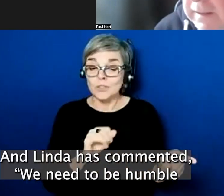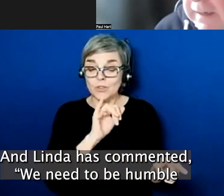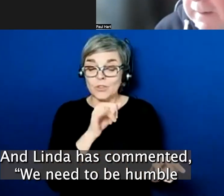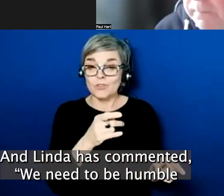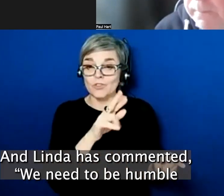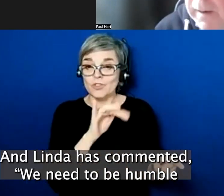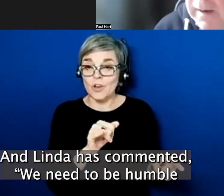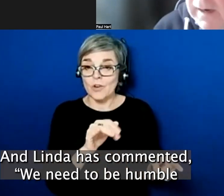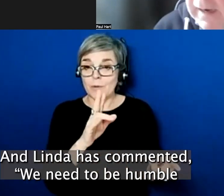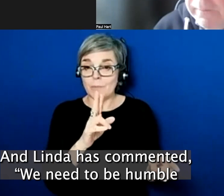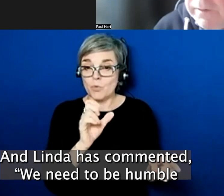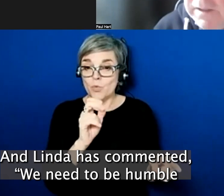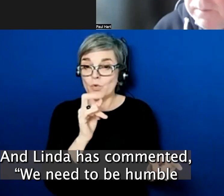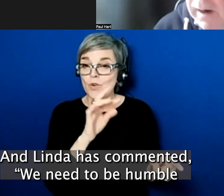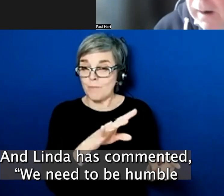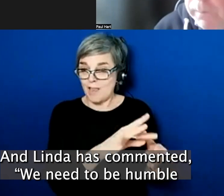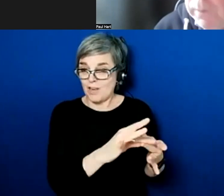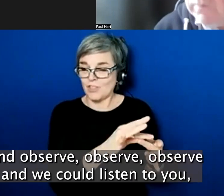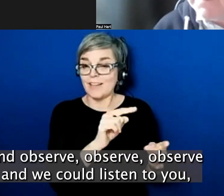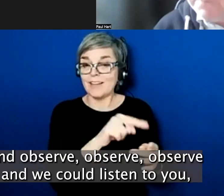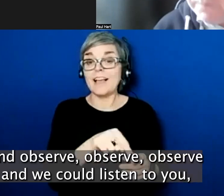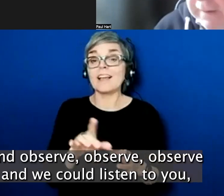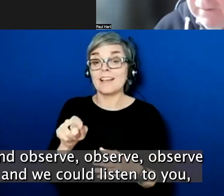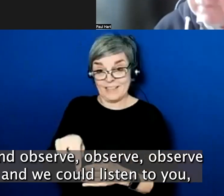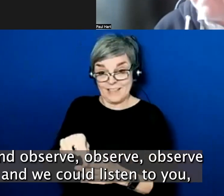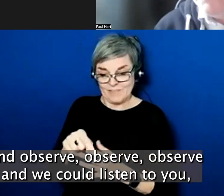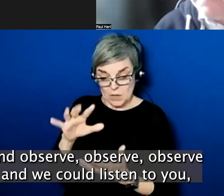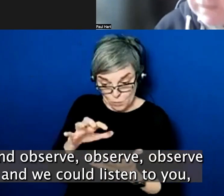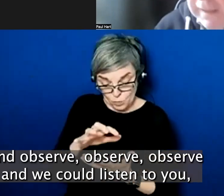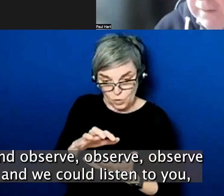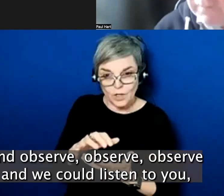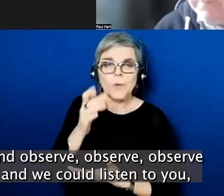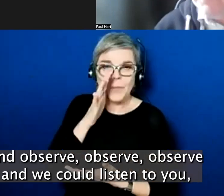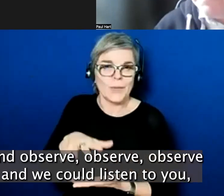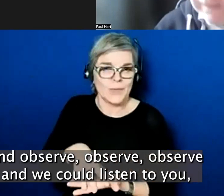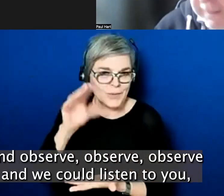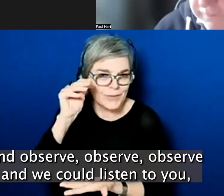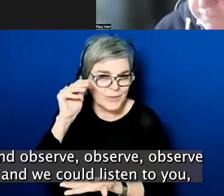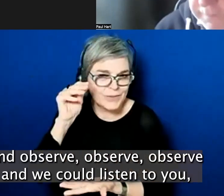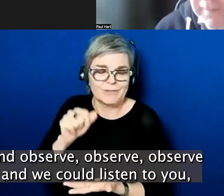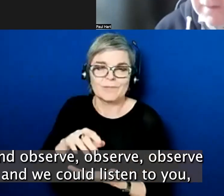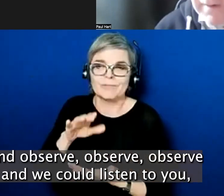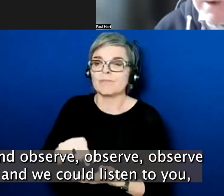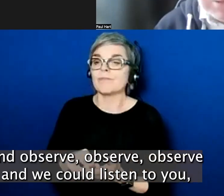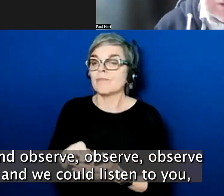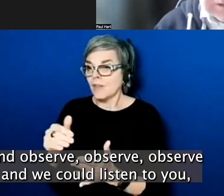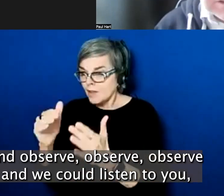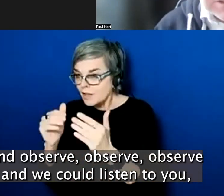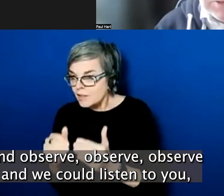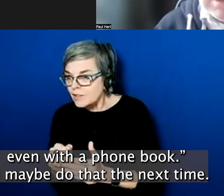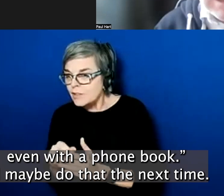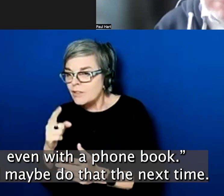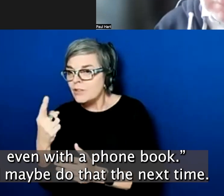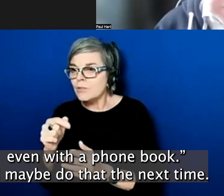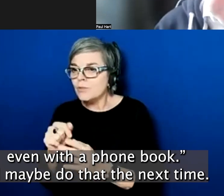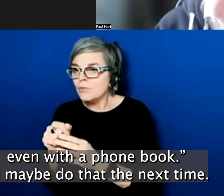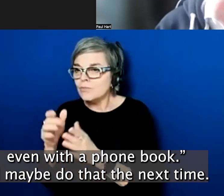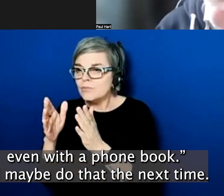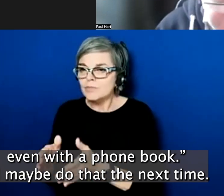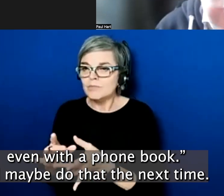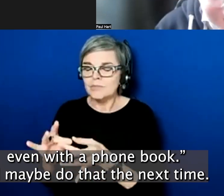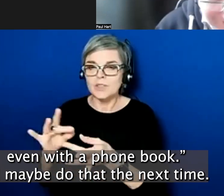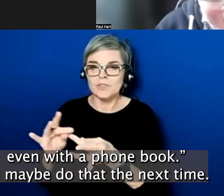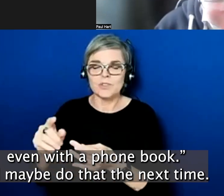commented, we need to be humble and observe, observe, observe. And we could listen to you, even with a phone